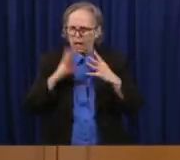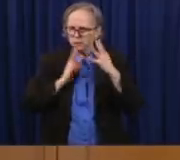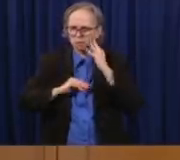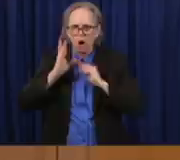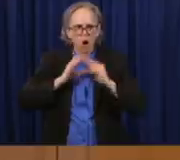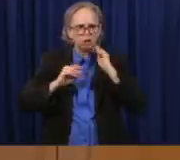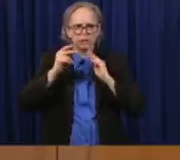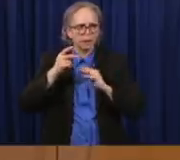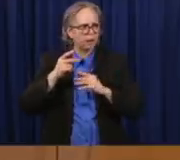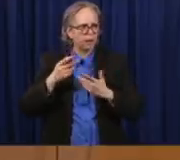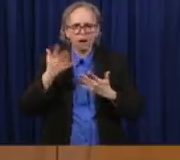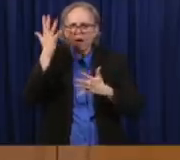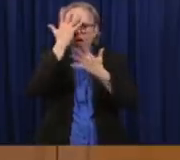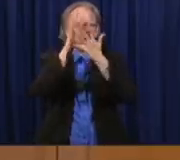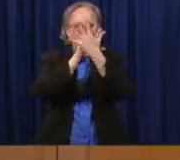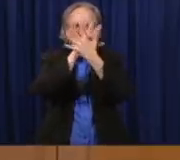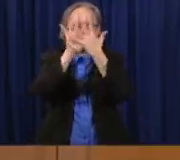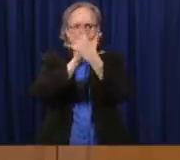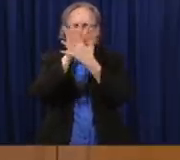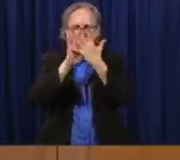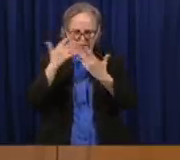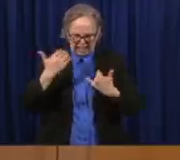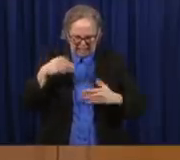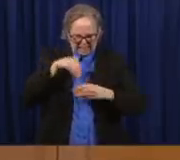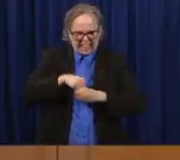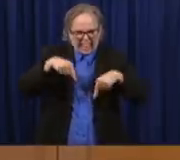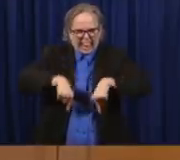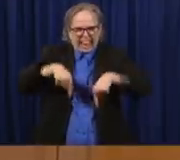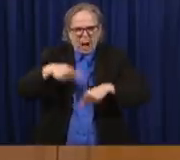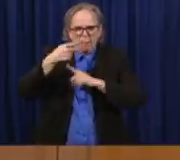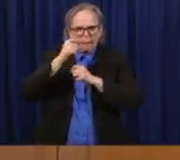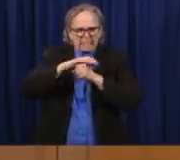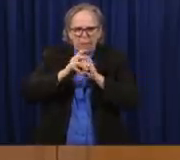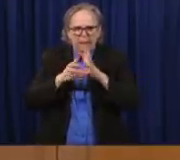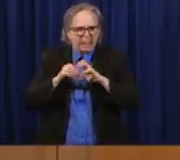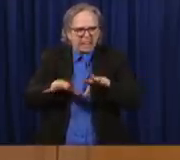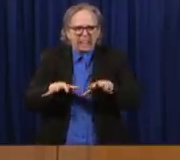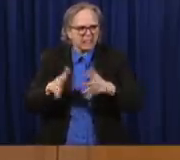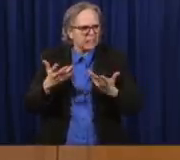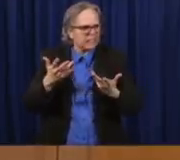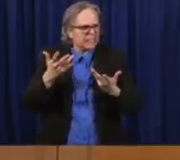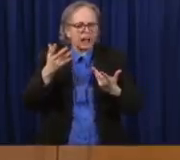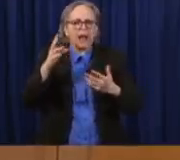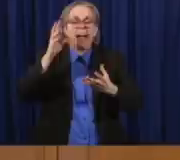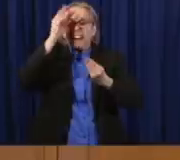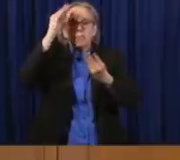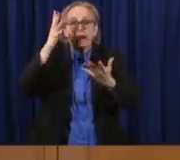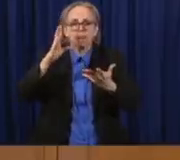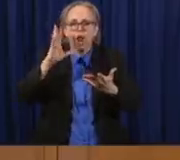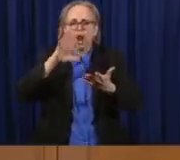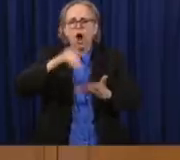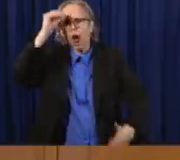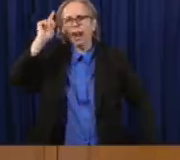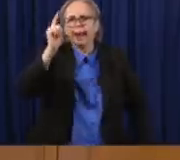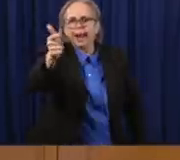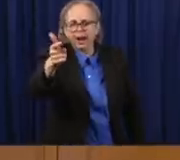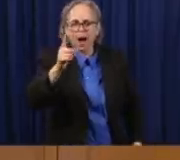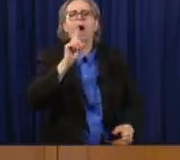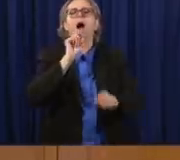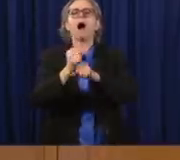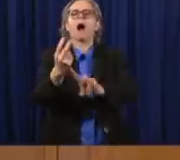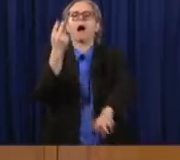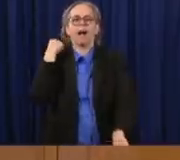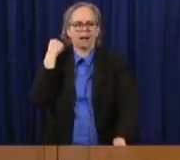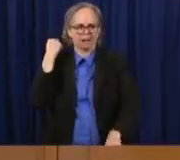And it's going to take a while till we have all the information that gives us really the full picture. That's why we are cautious, and we have